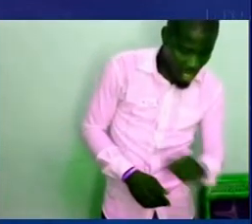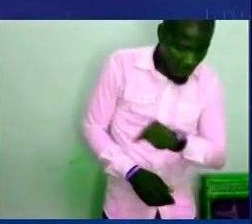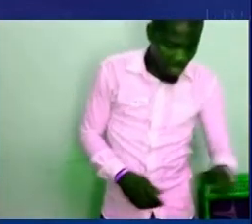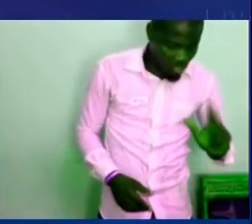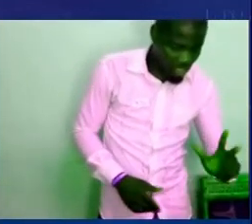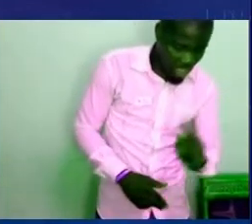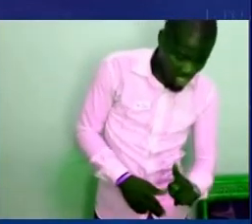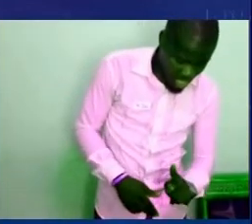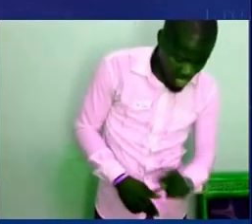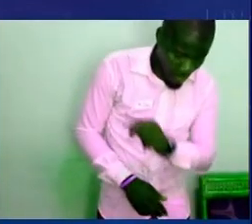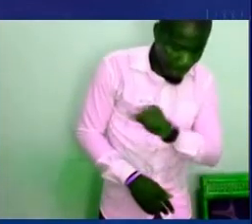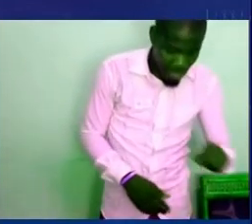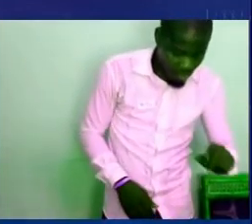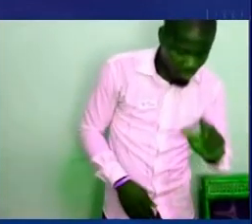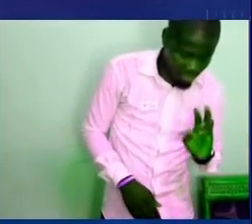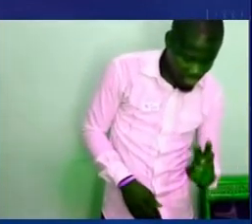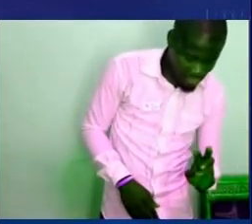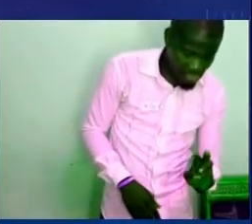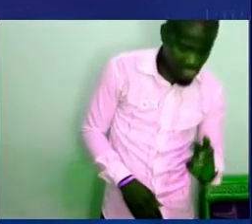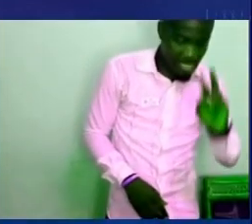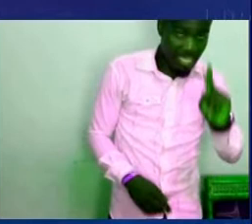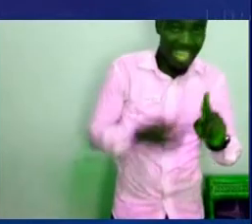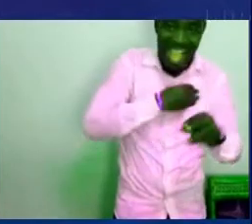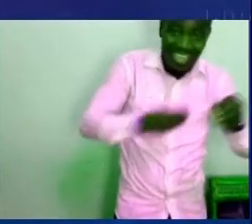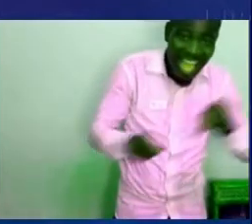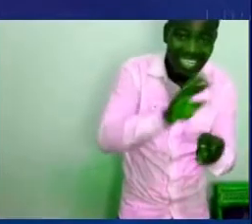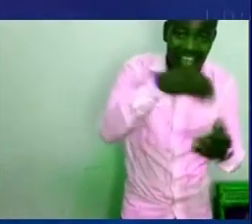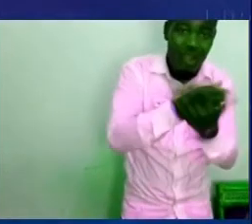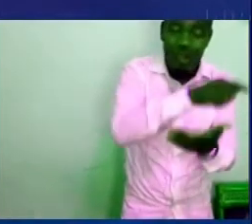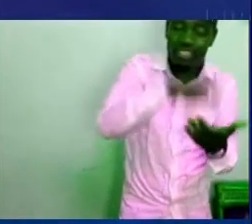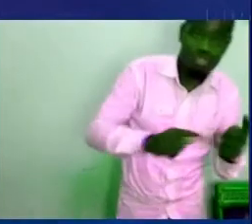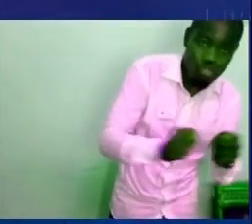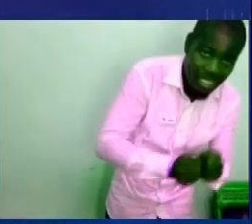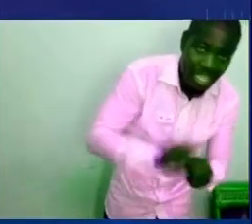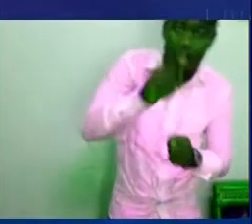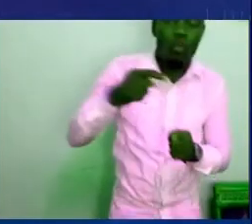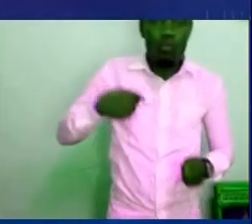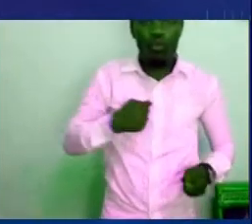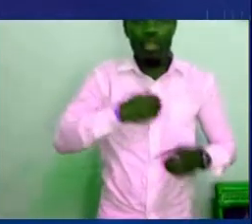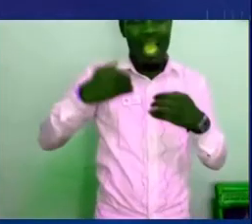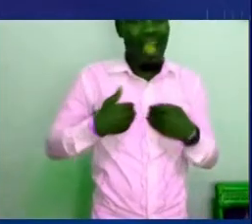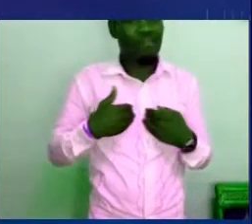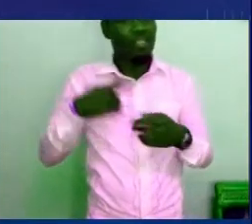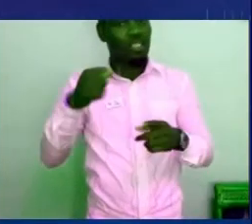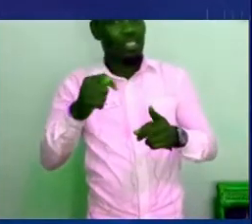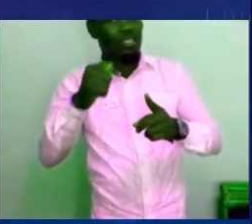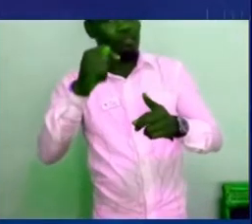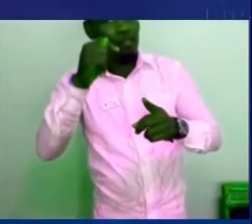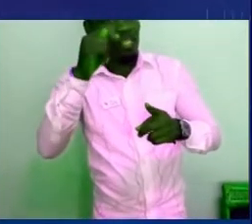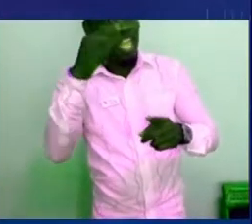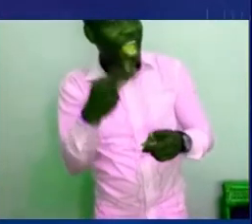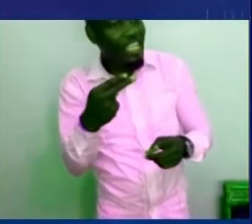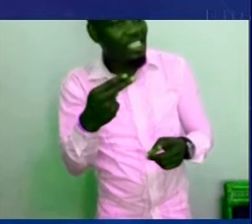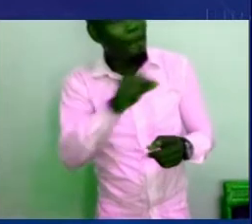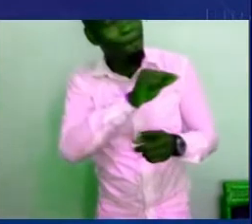plus 6h minus 6k minus 3k minus 6k. And adding all this together, we are going to